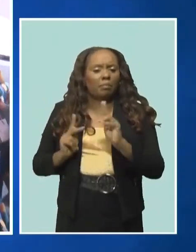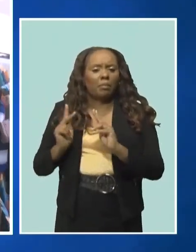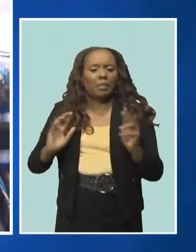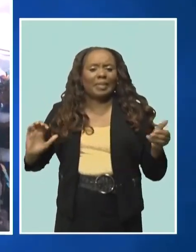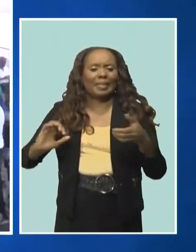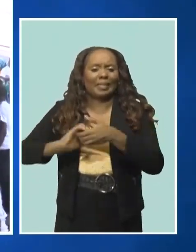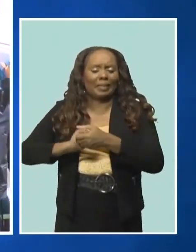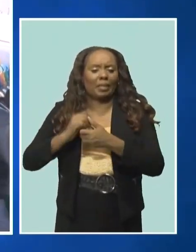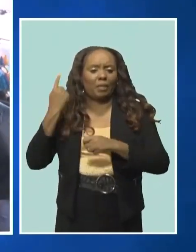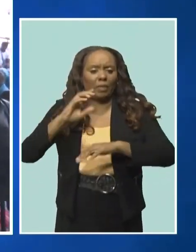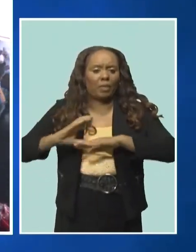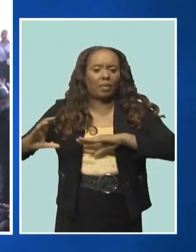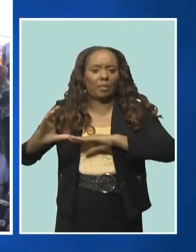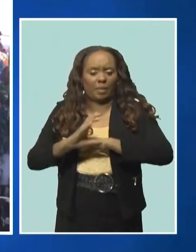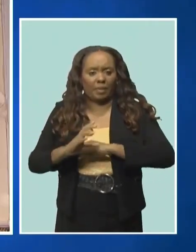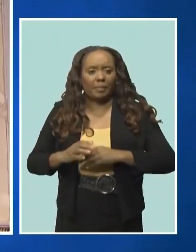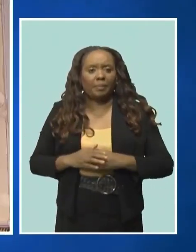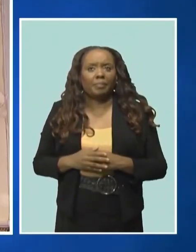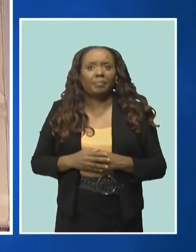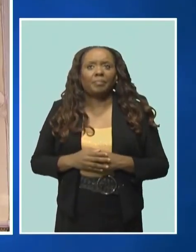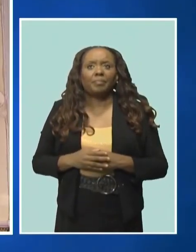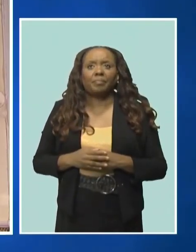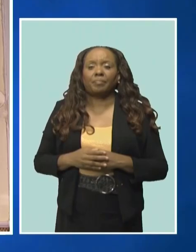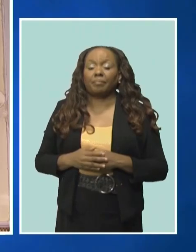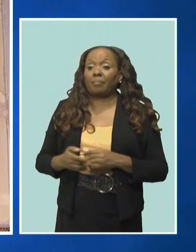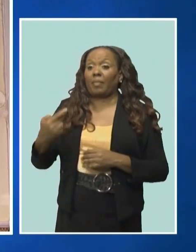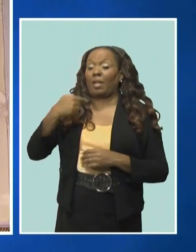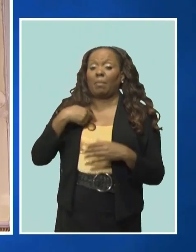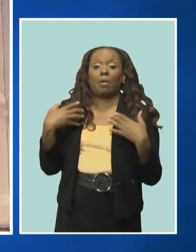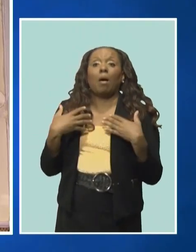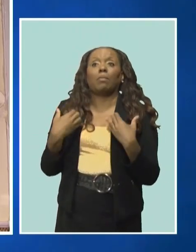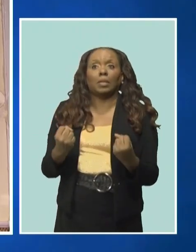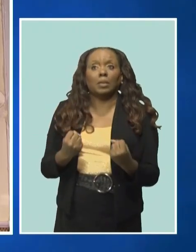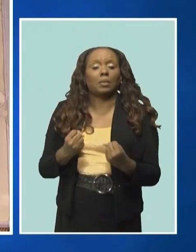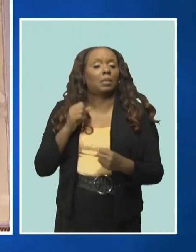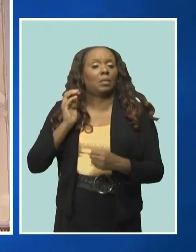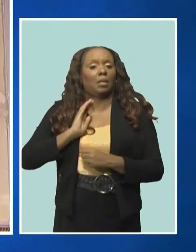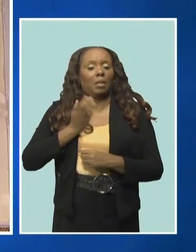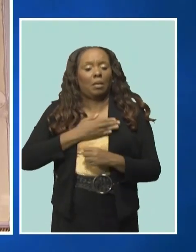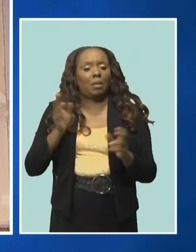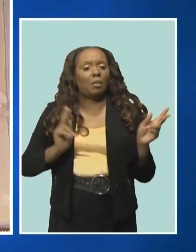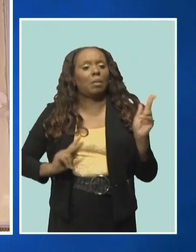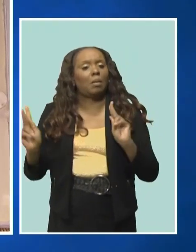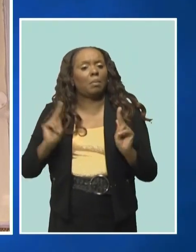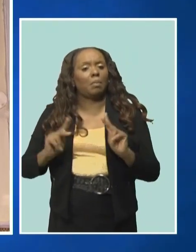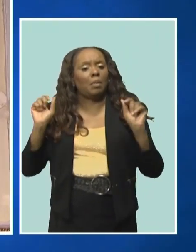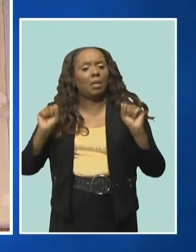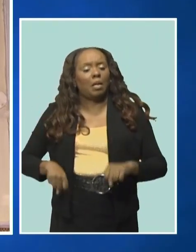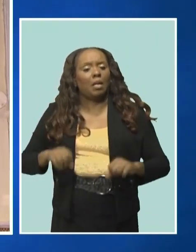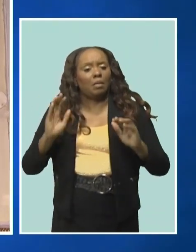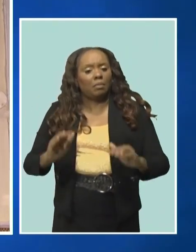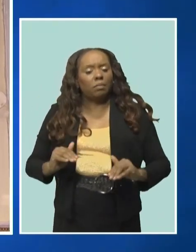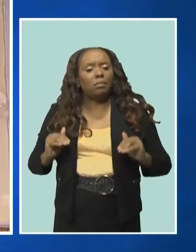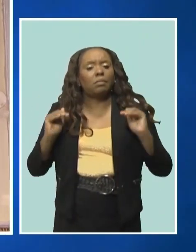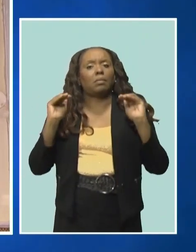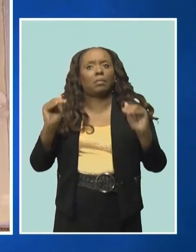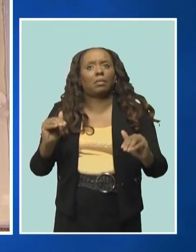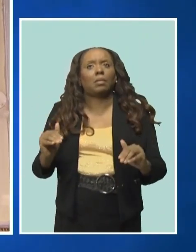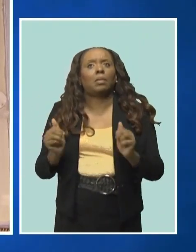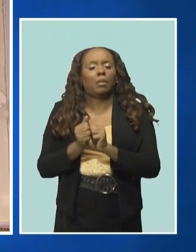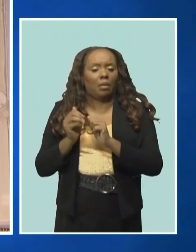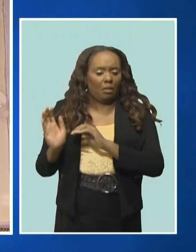region. I have every confidence that our people can rise to the top in cricket again, but